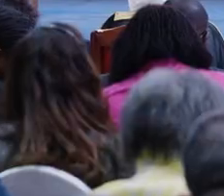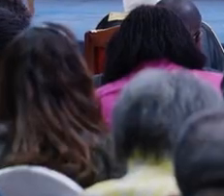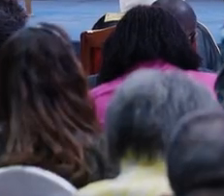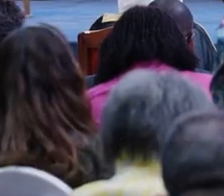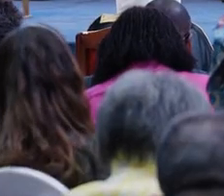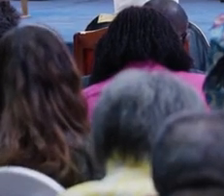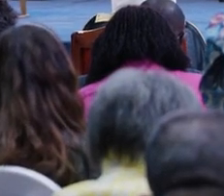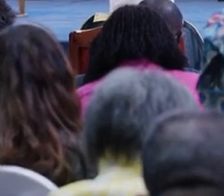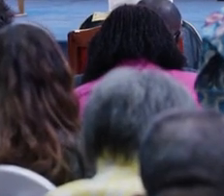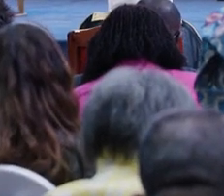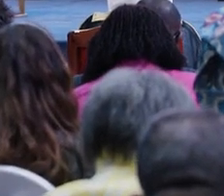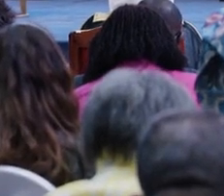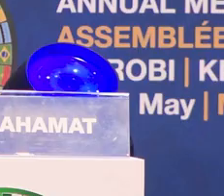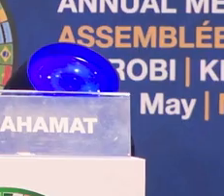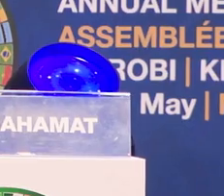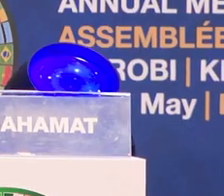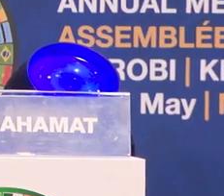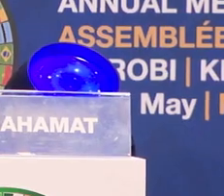well.